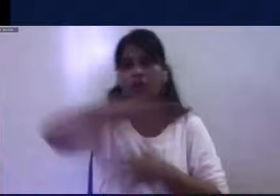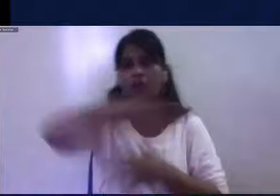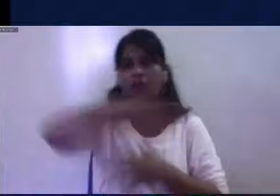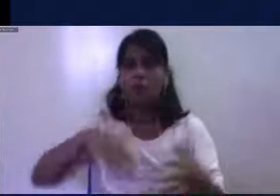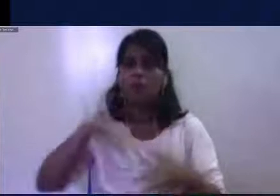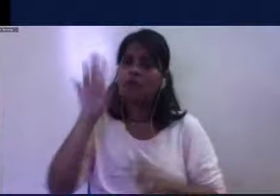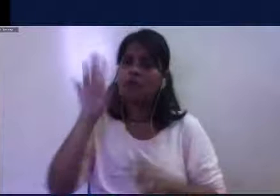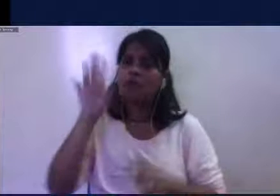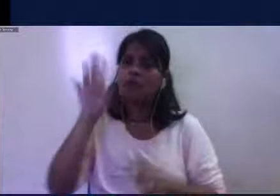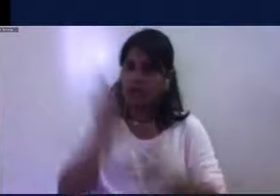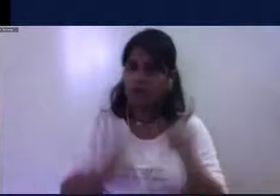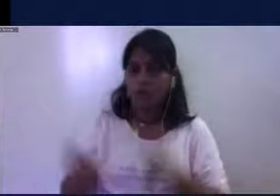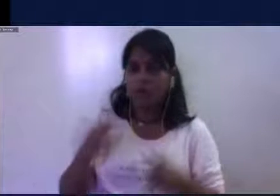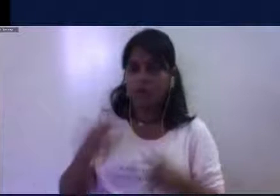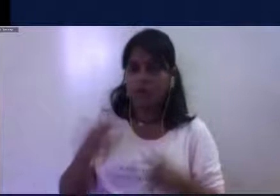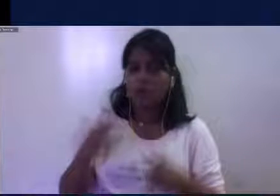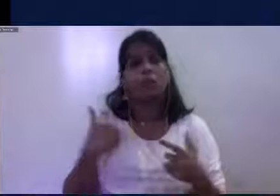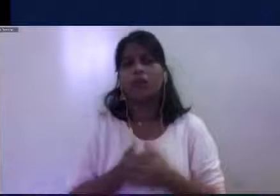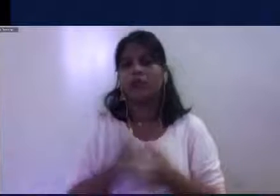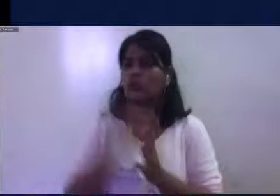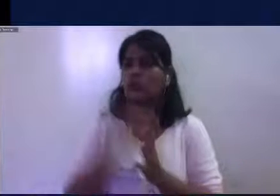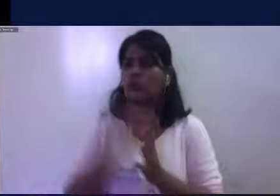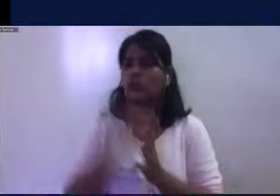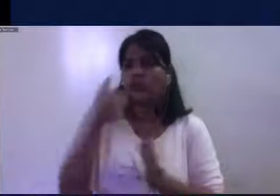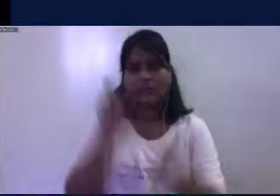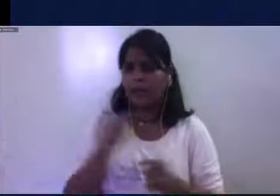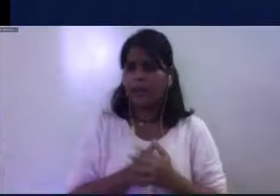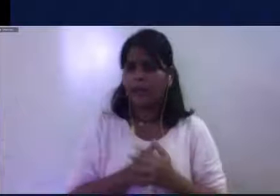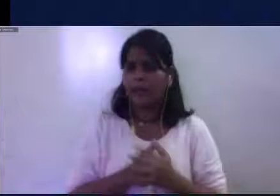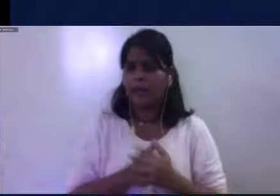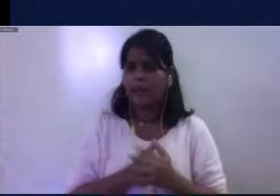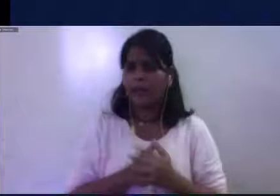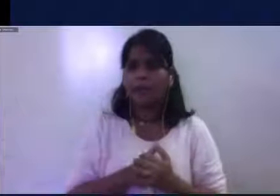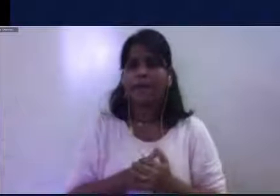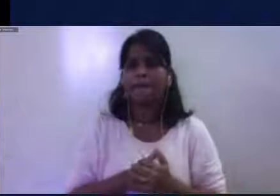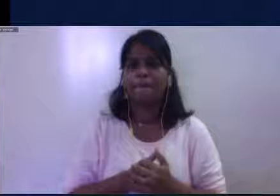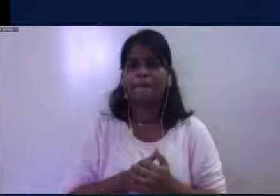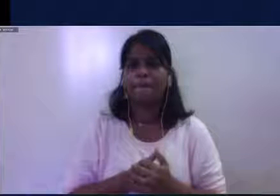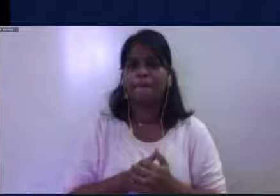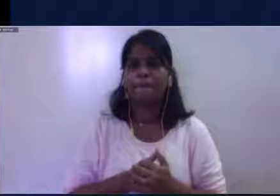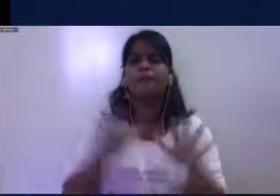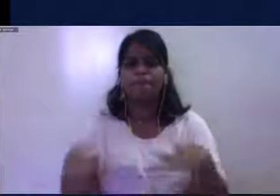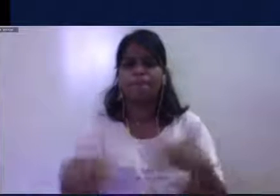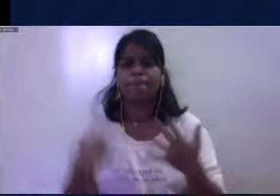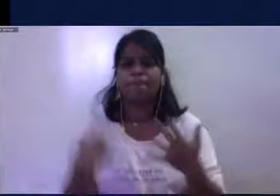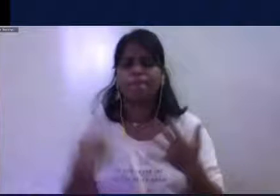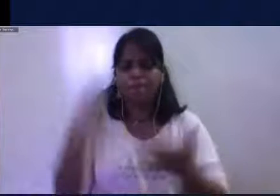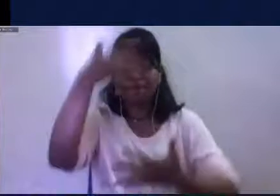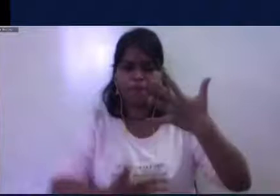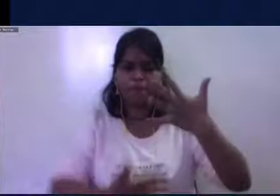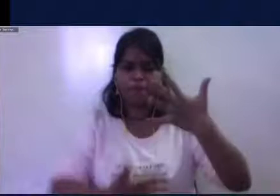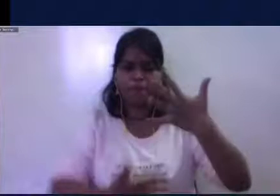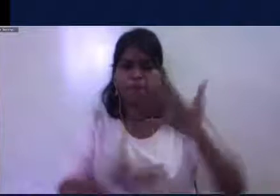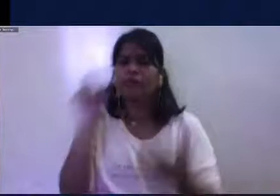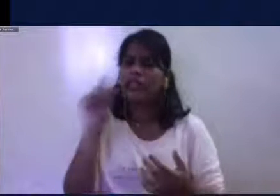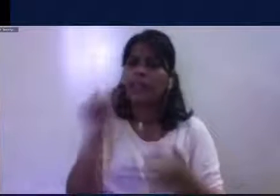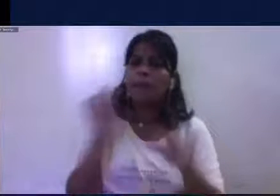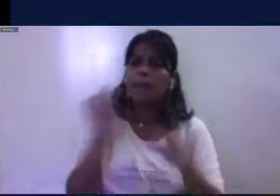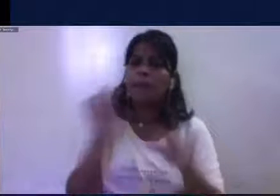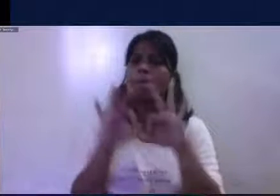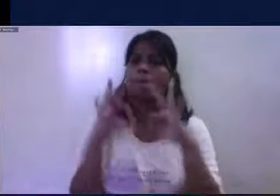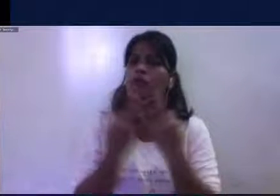them and me, the sixth person. And I said, let us list down names of the families that